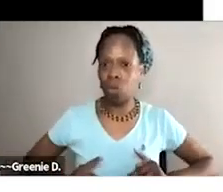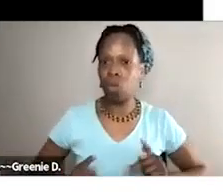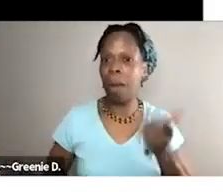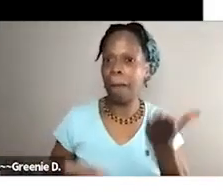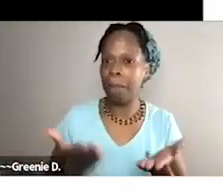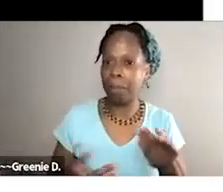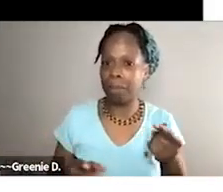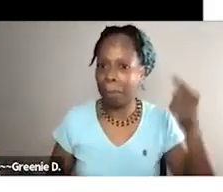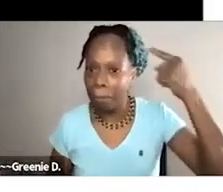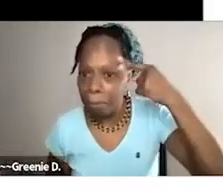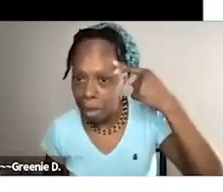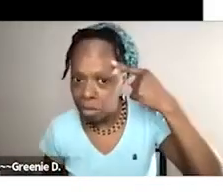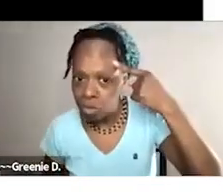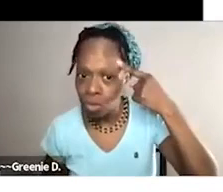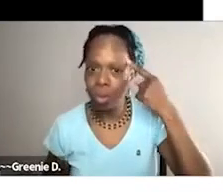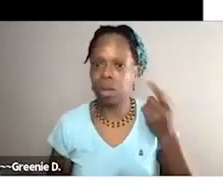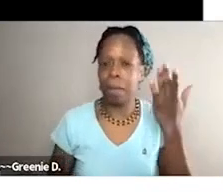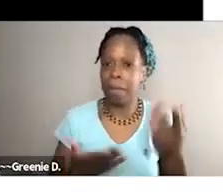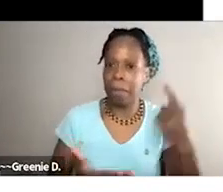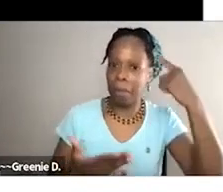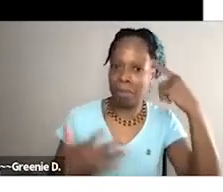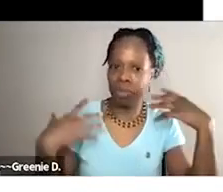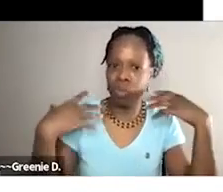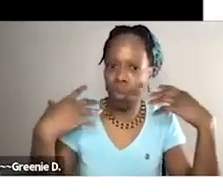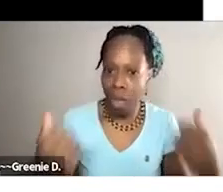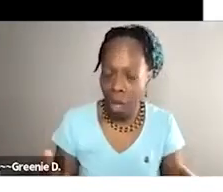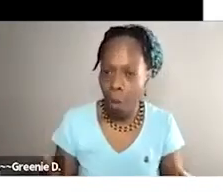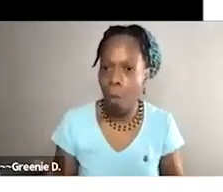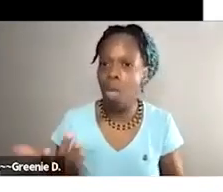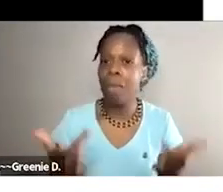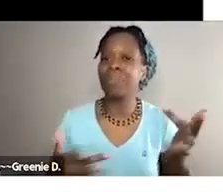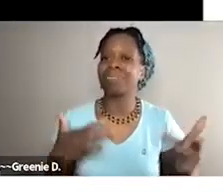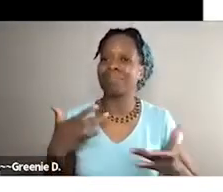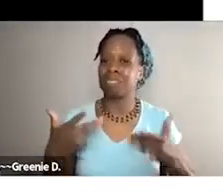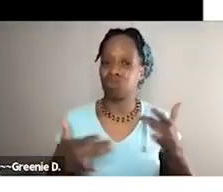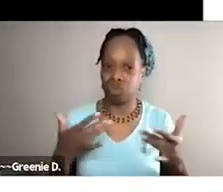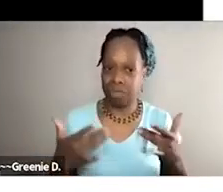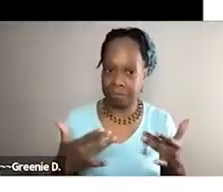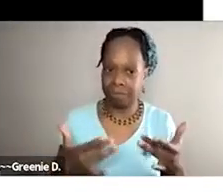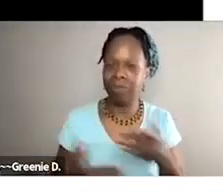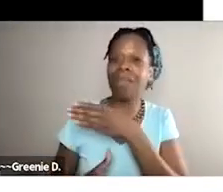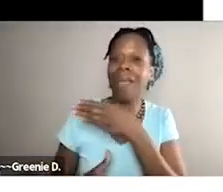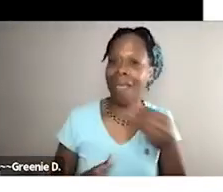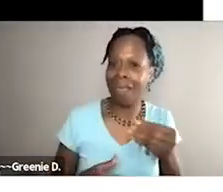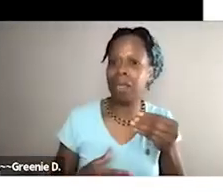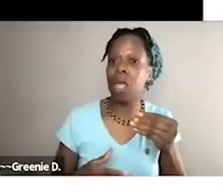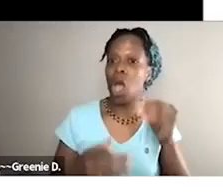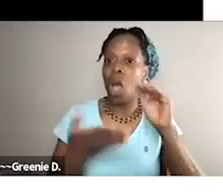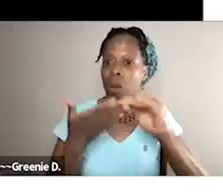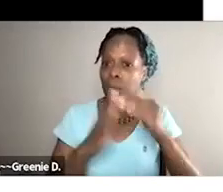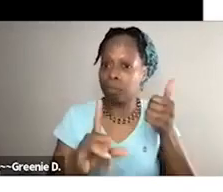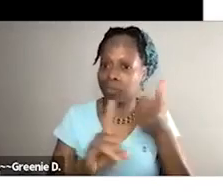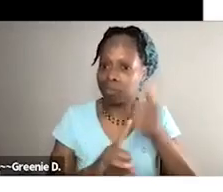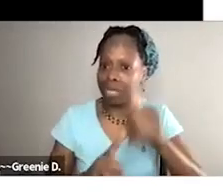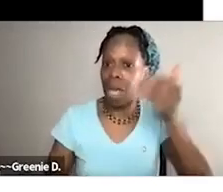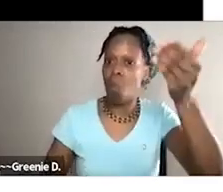super important. And welcoming communities also support and are receptive to people with all kinds of